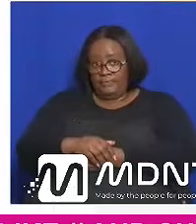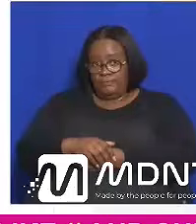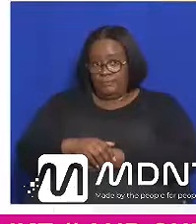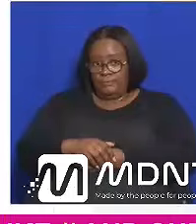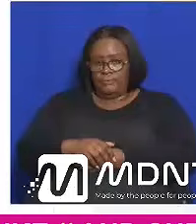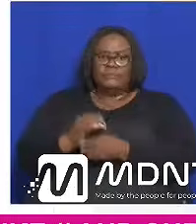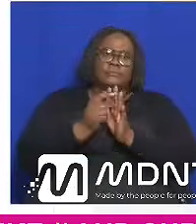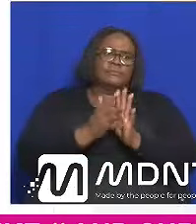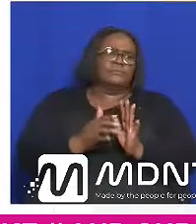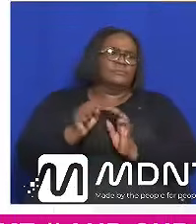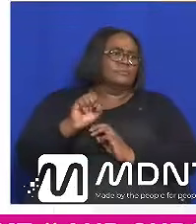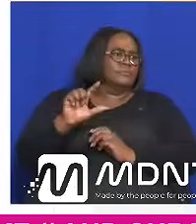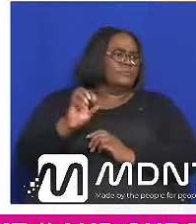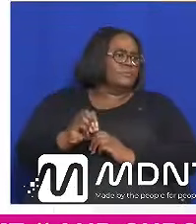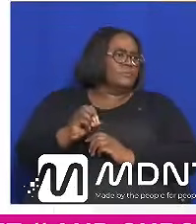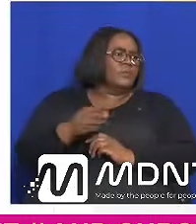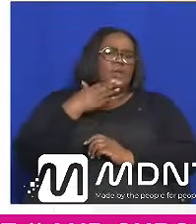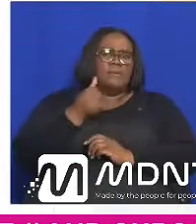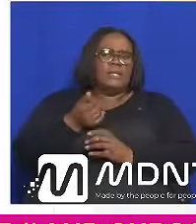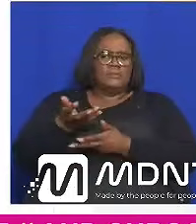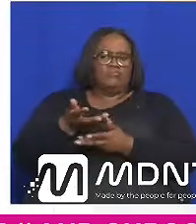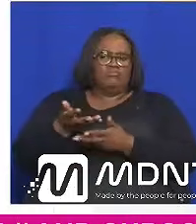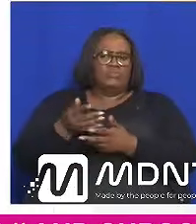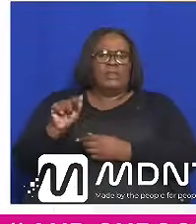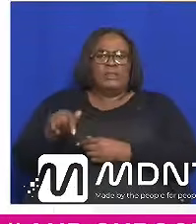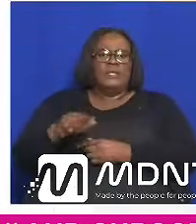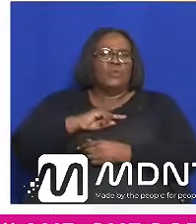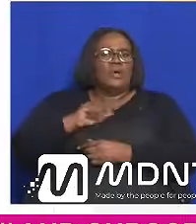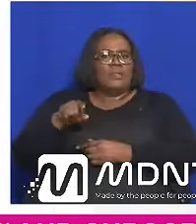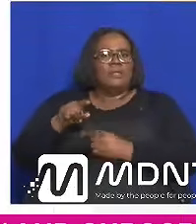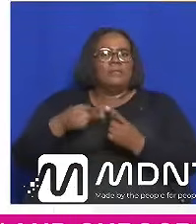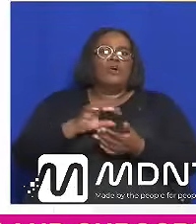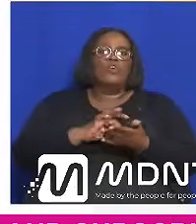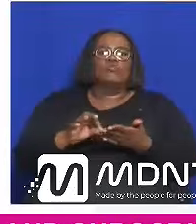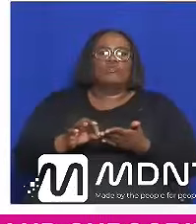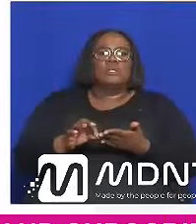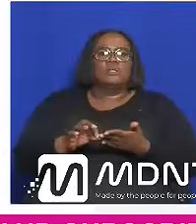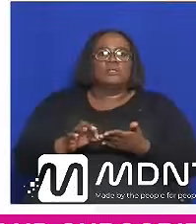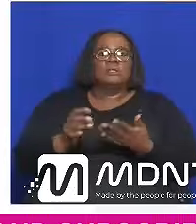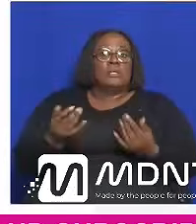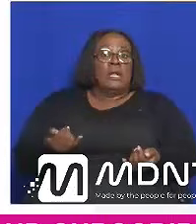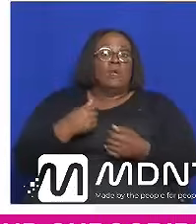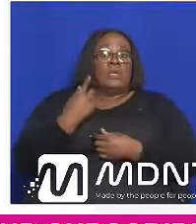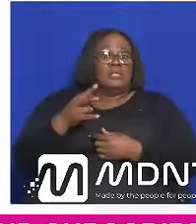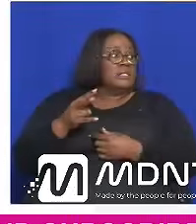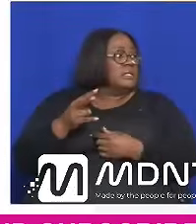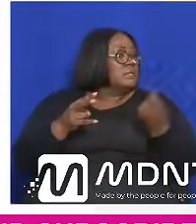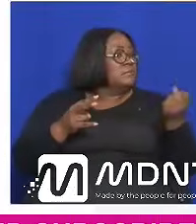to engage with these things because this is about the contract now. And I see it's even on the screen.